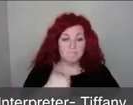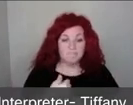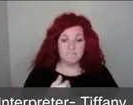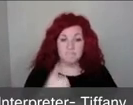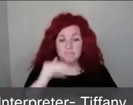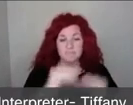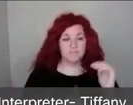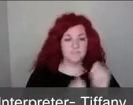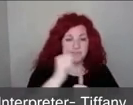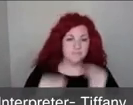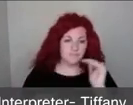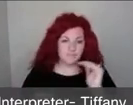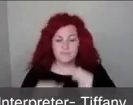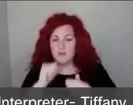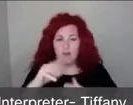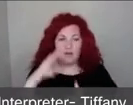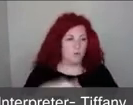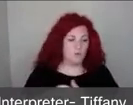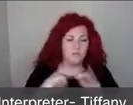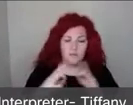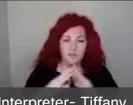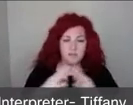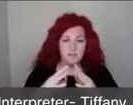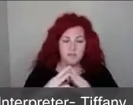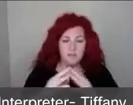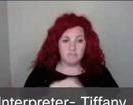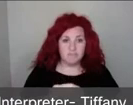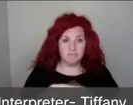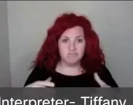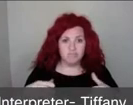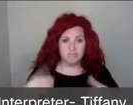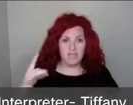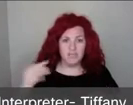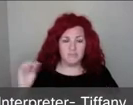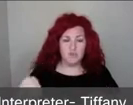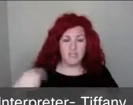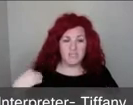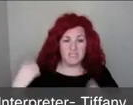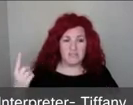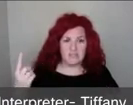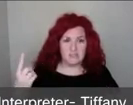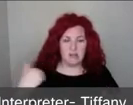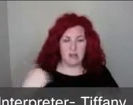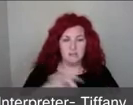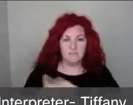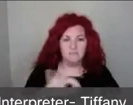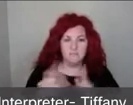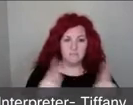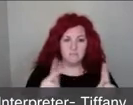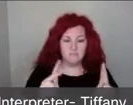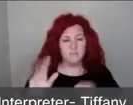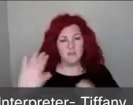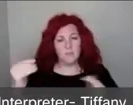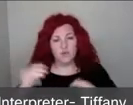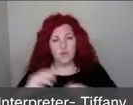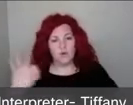excluded Flagstaff. Flagstaff has grown by over 18% since the last census, a much higher rate than any of the off-reservation border towns